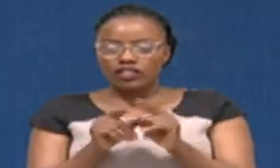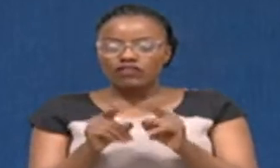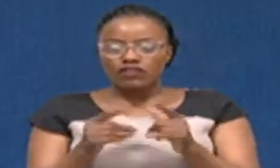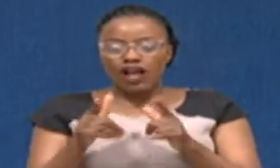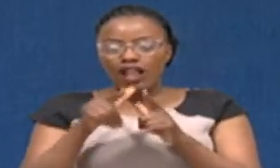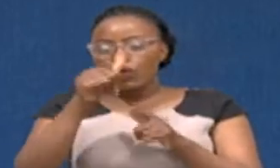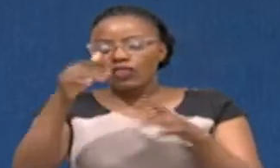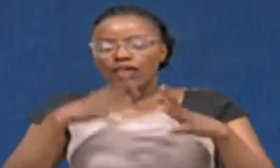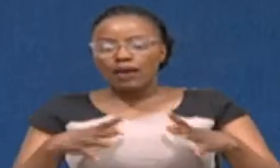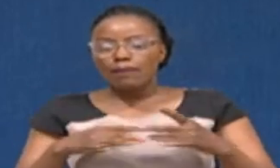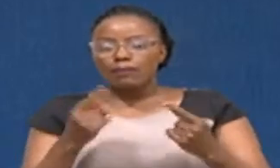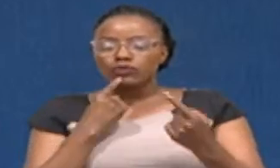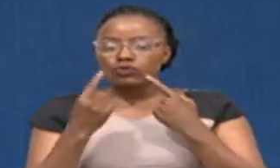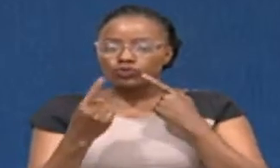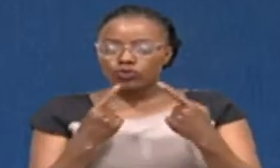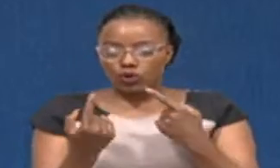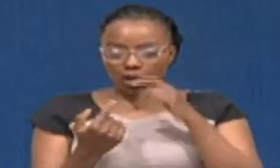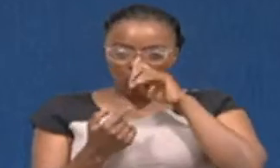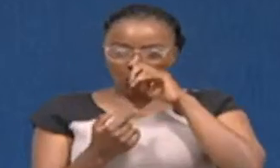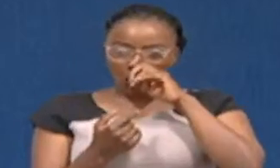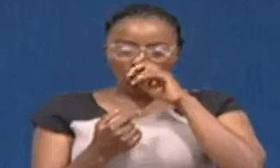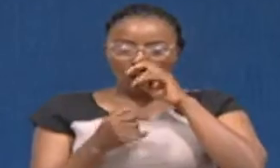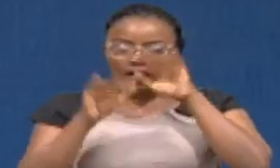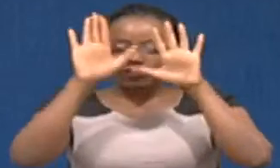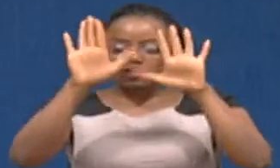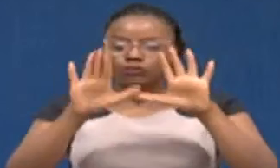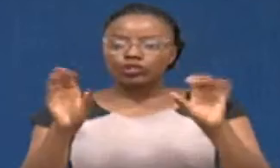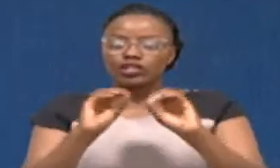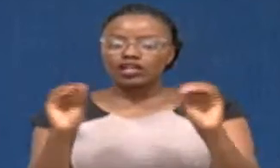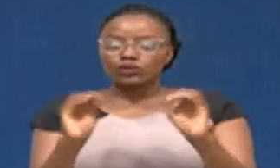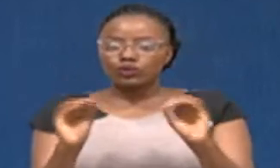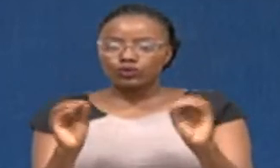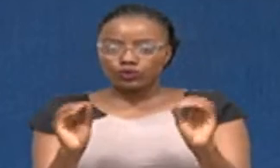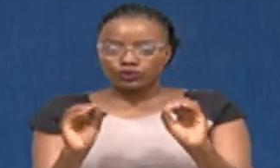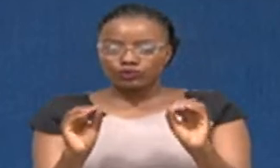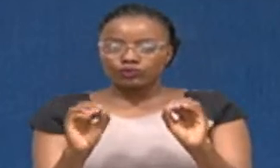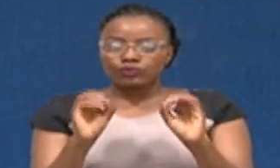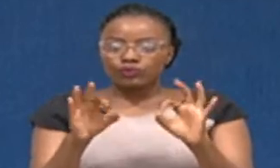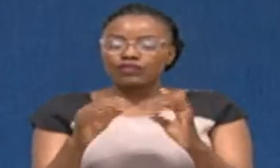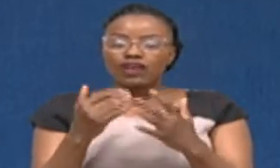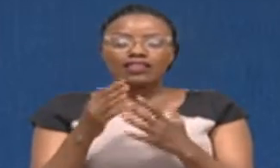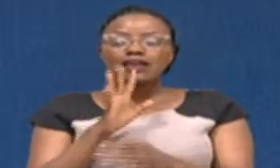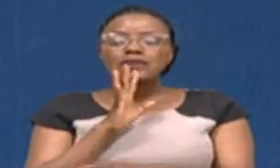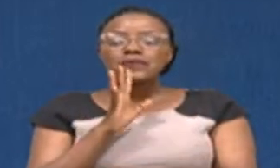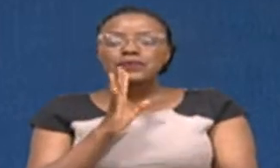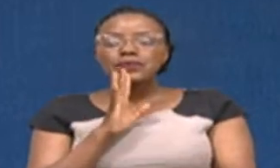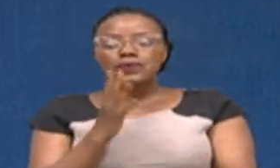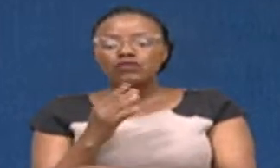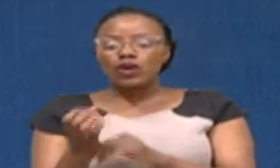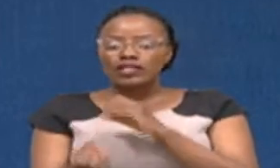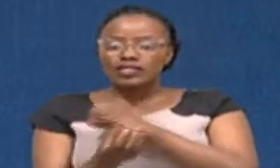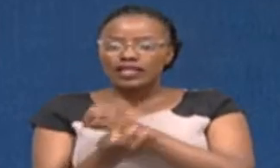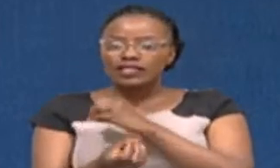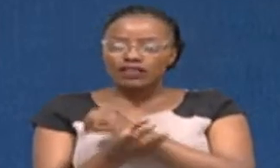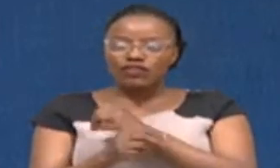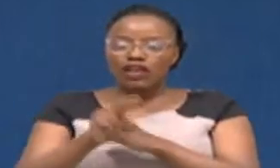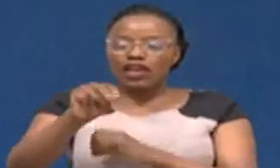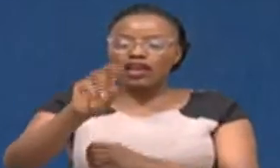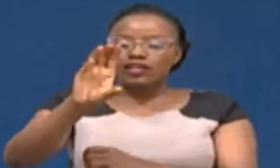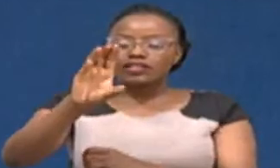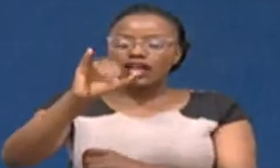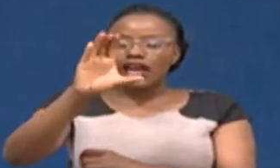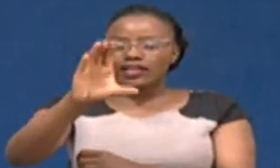space for the others. Yes. That it does not matter whether the statement said was explained to the